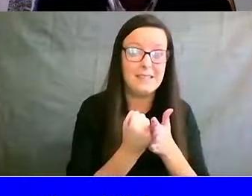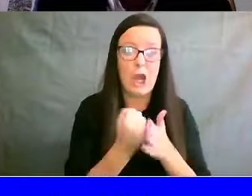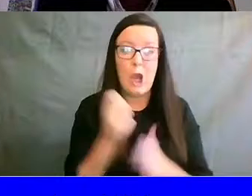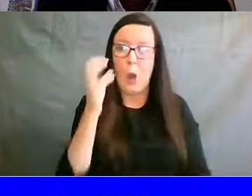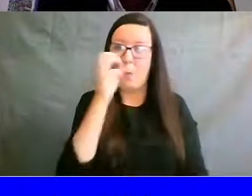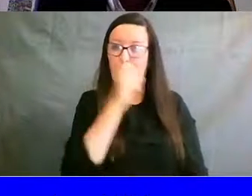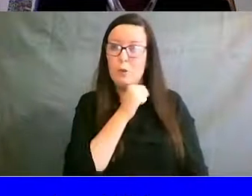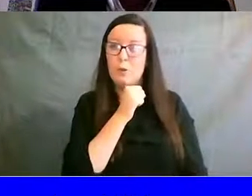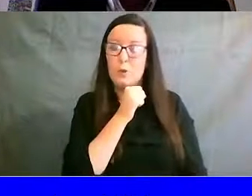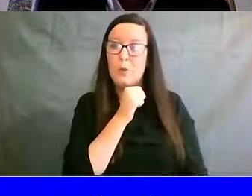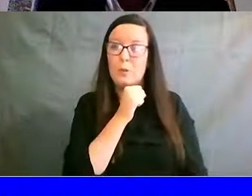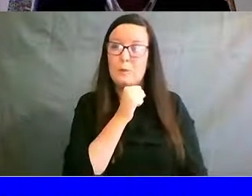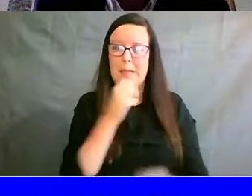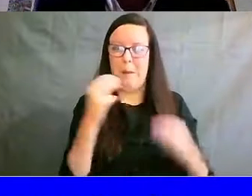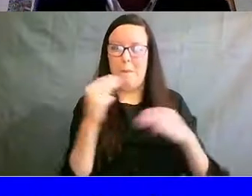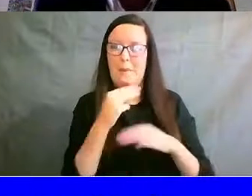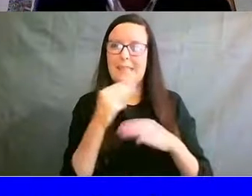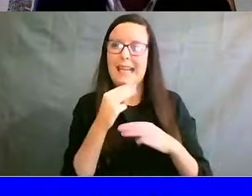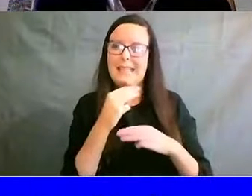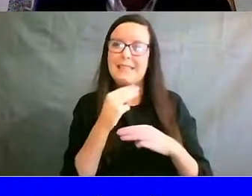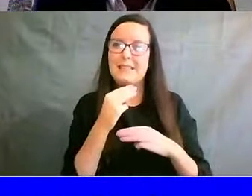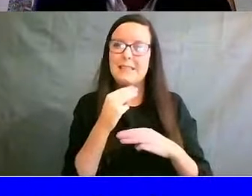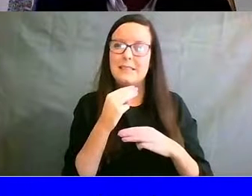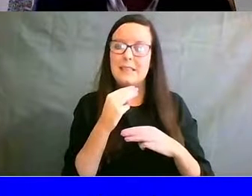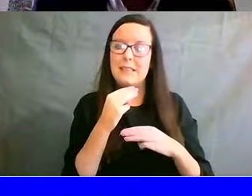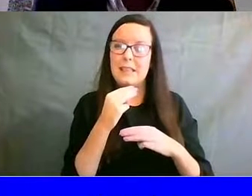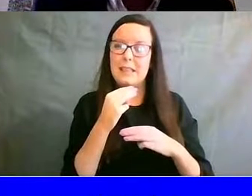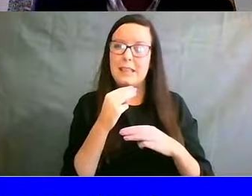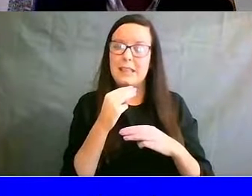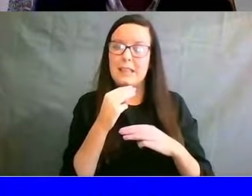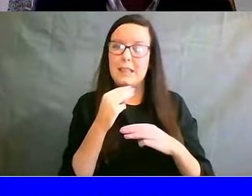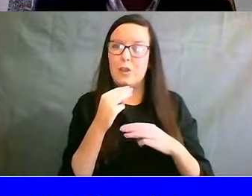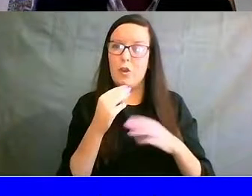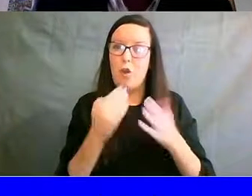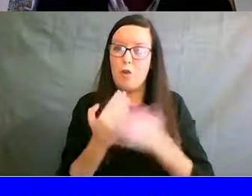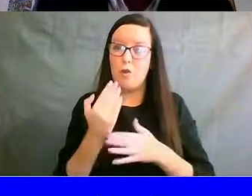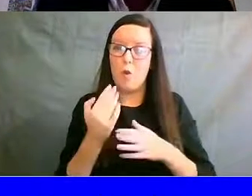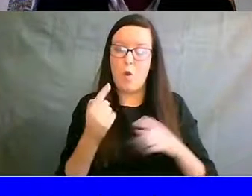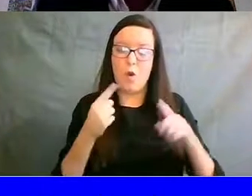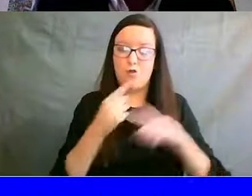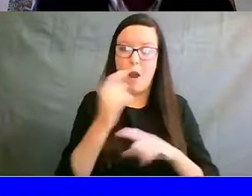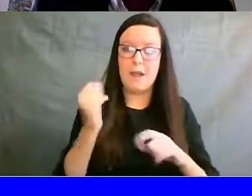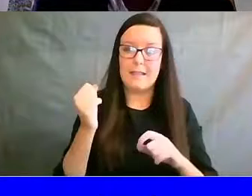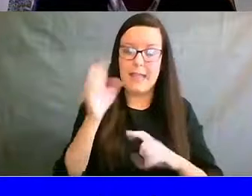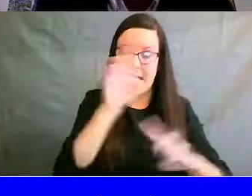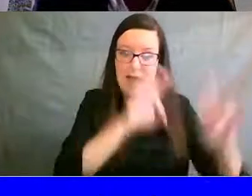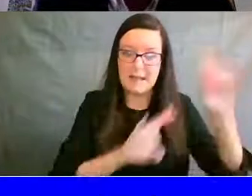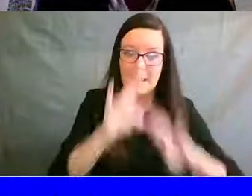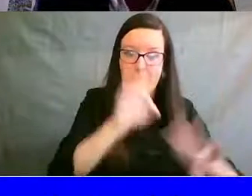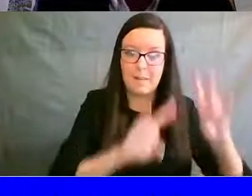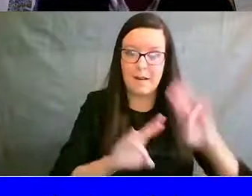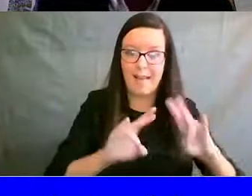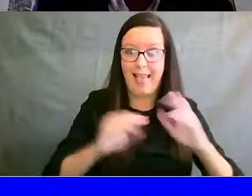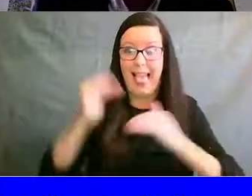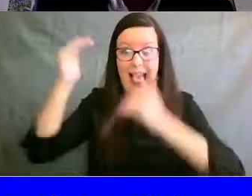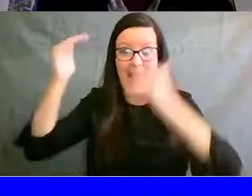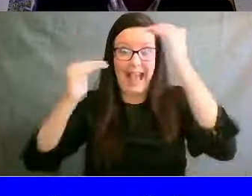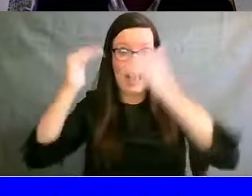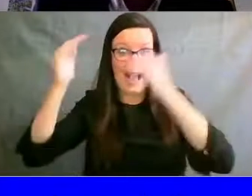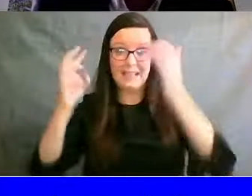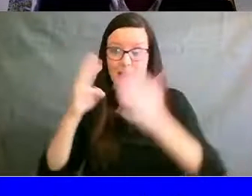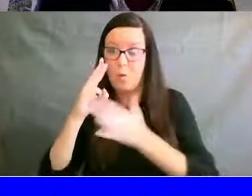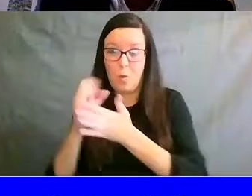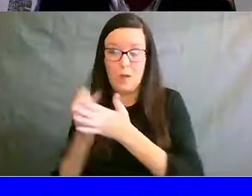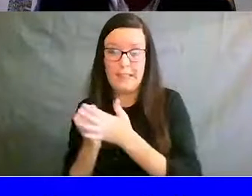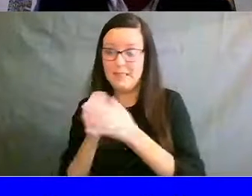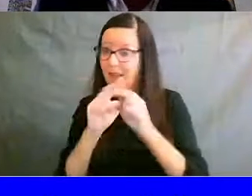protected from being cross-examined by an accused. An adult witness is not entitled to apply